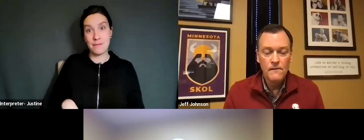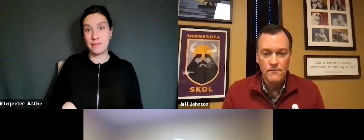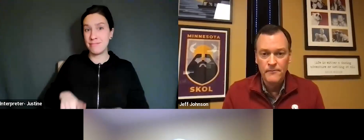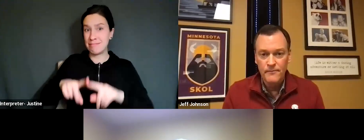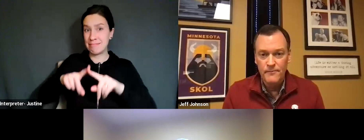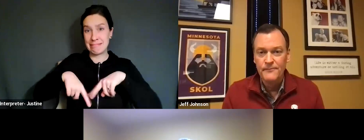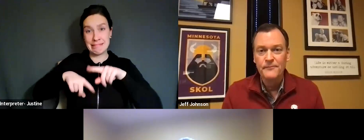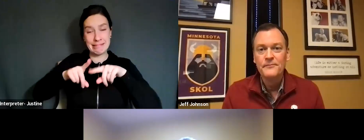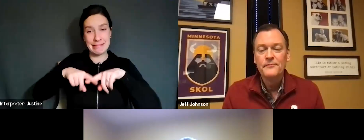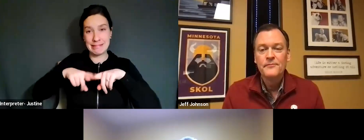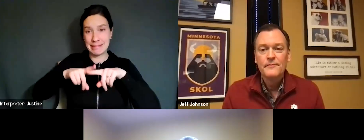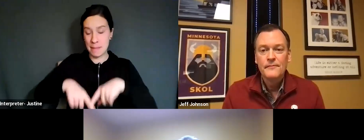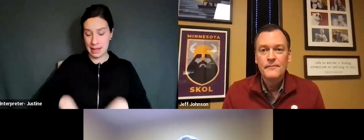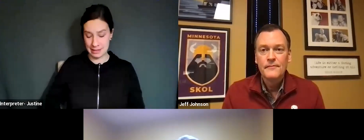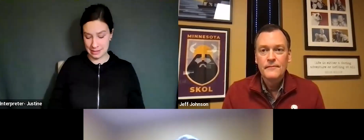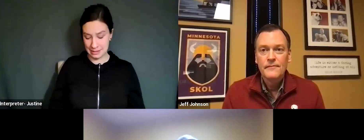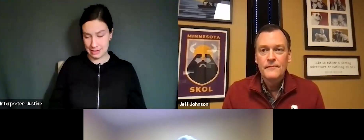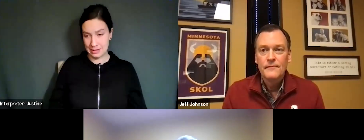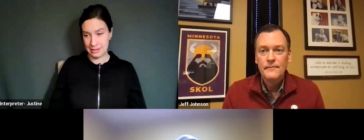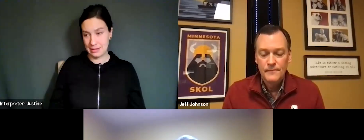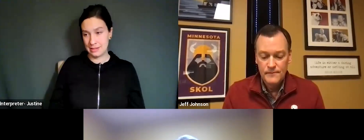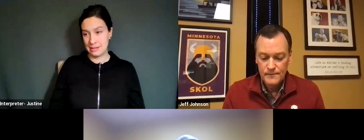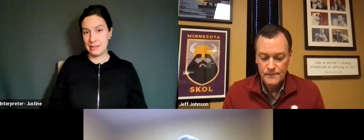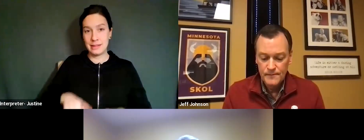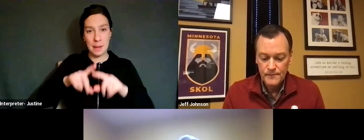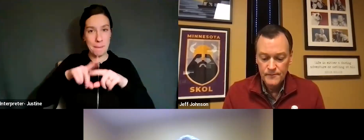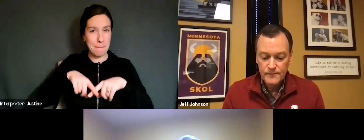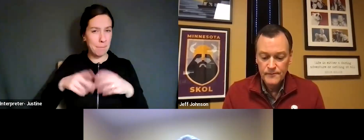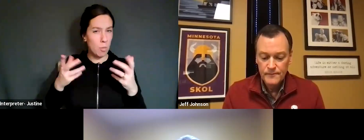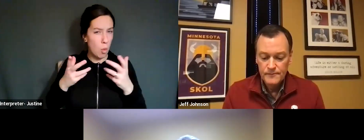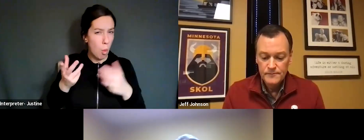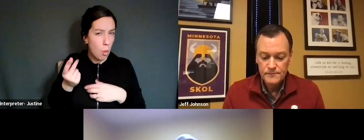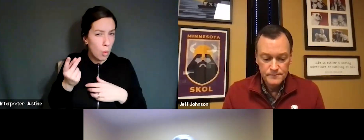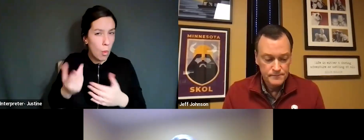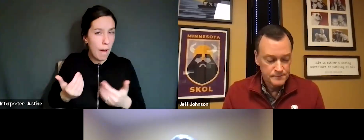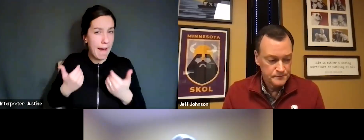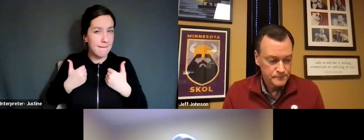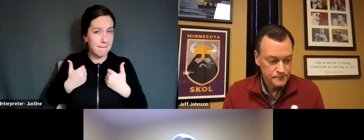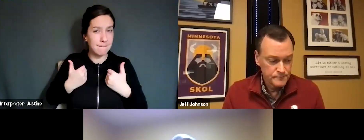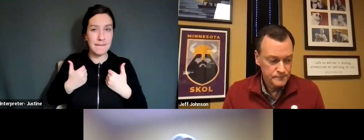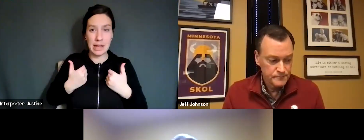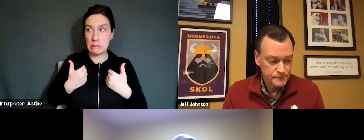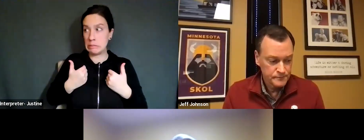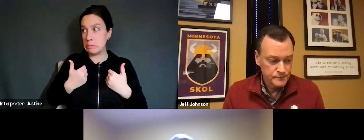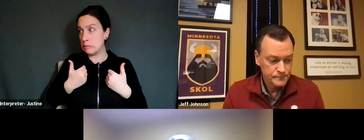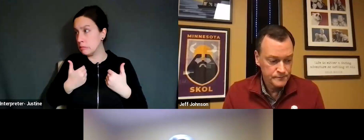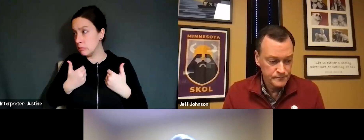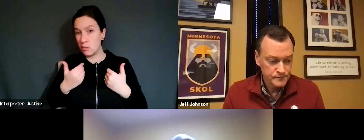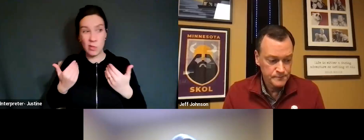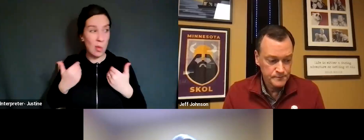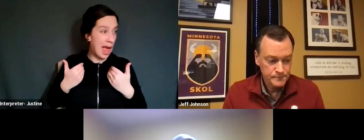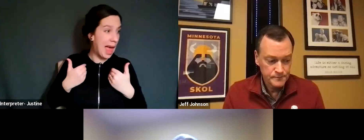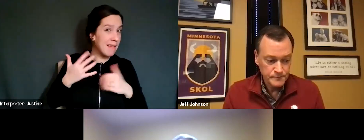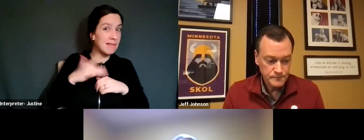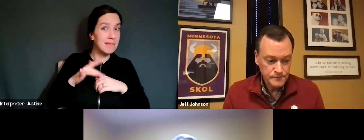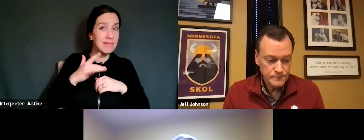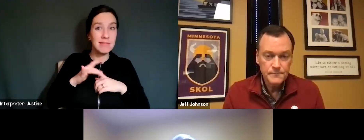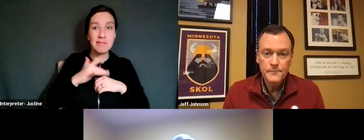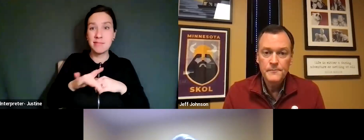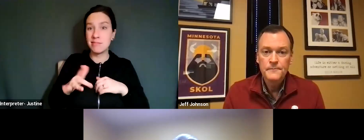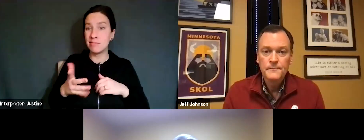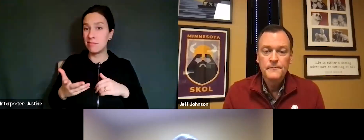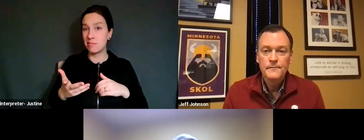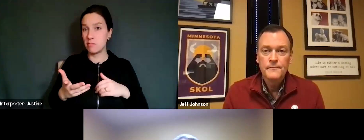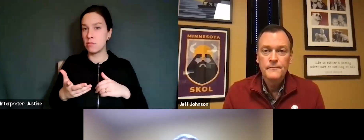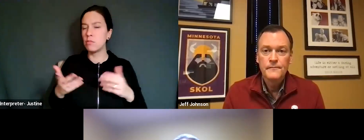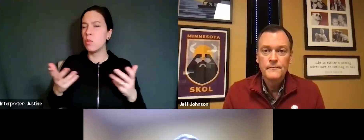depends. It depends on what dogs we have in the pipeline and what they want